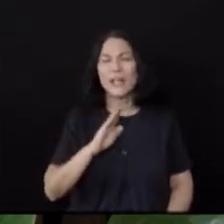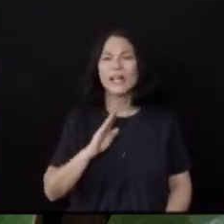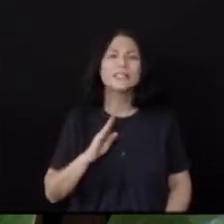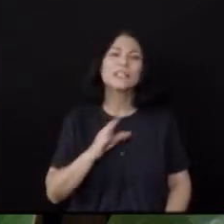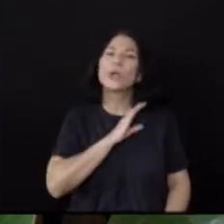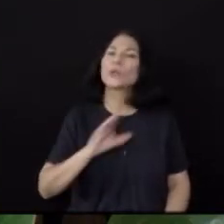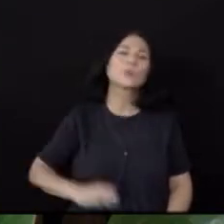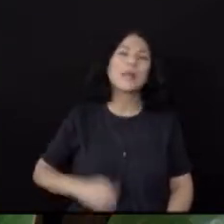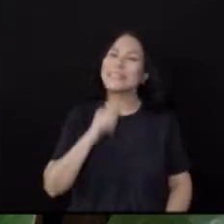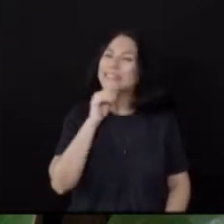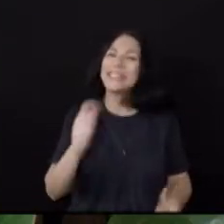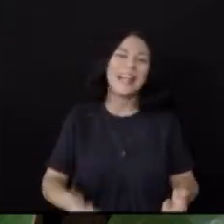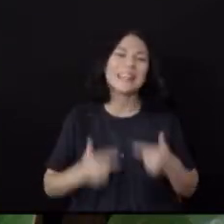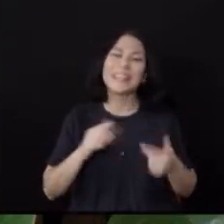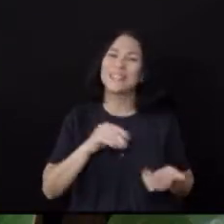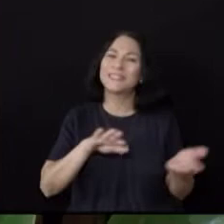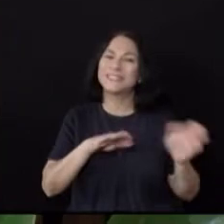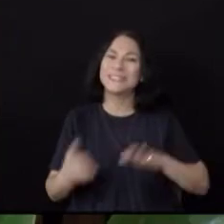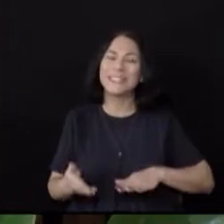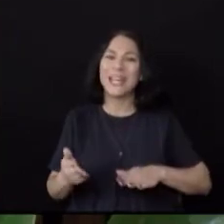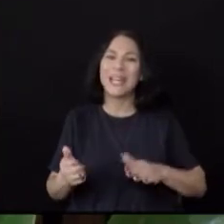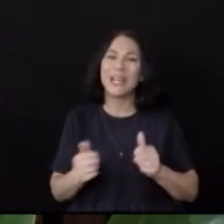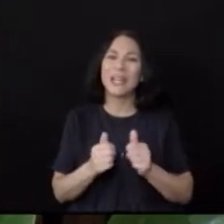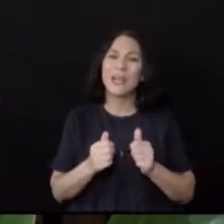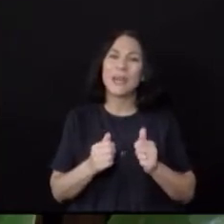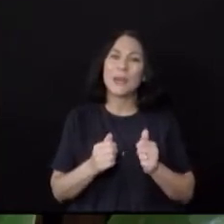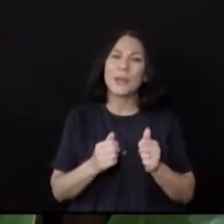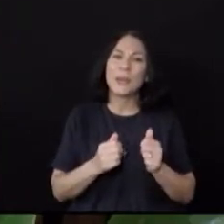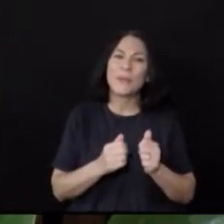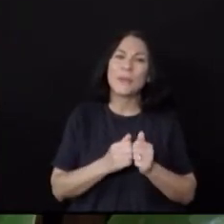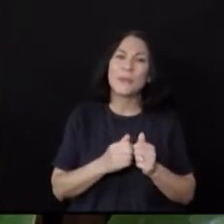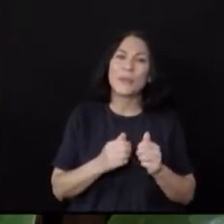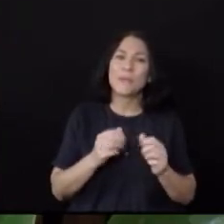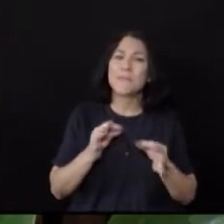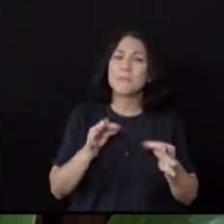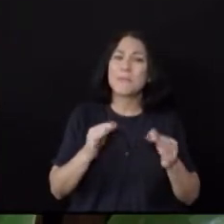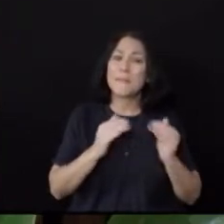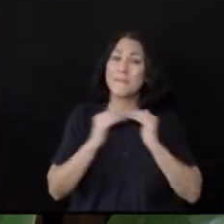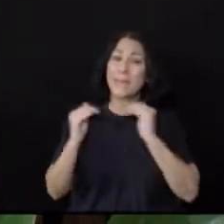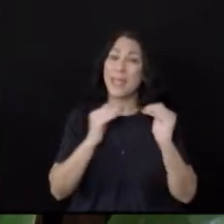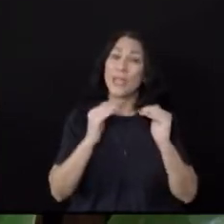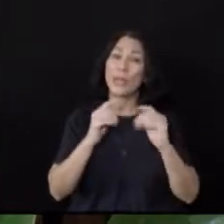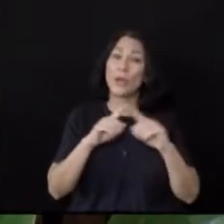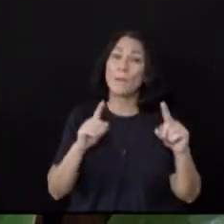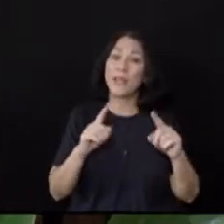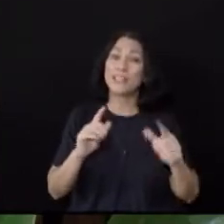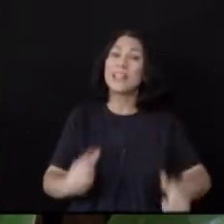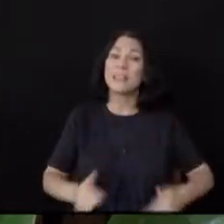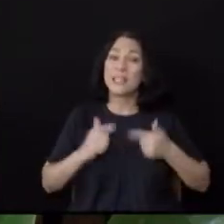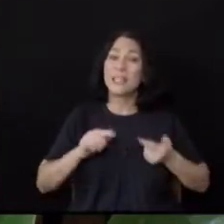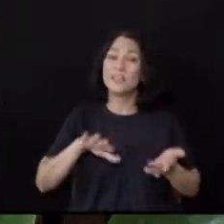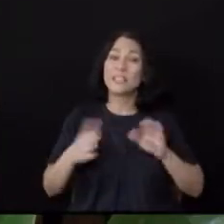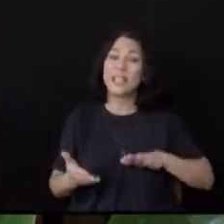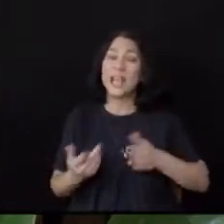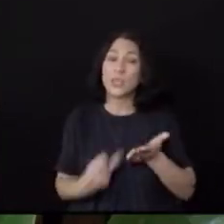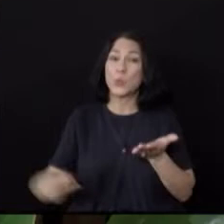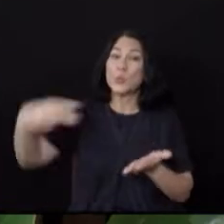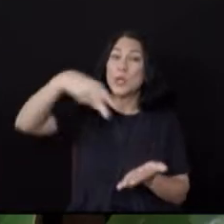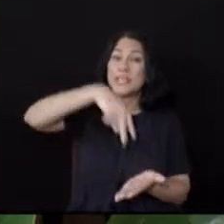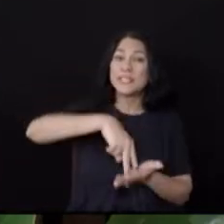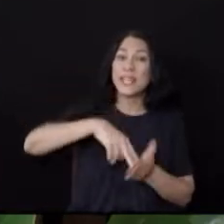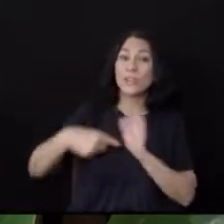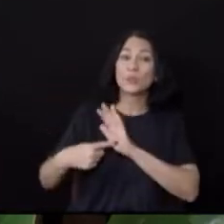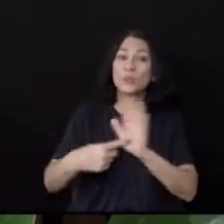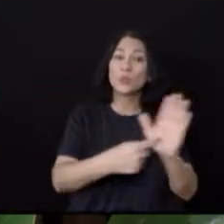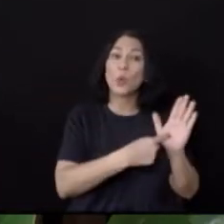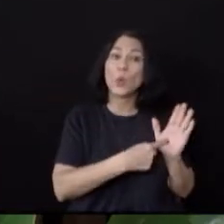not live and die by what was fair, but instead he lived and died and was raised again to show us and